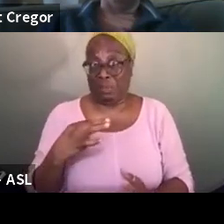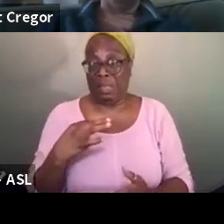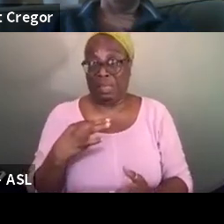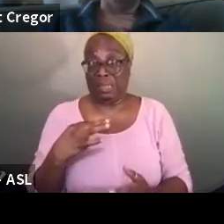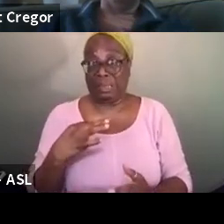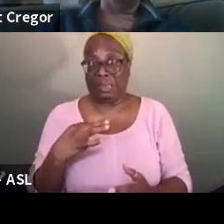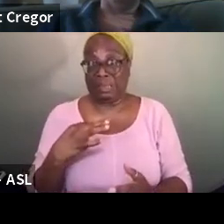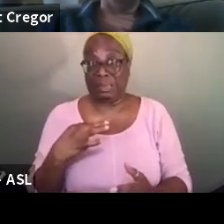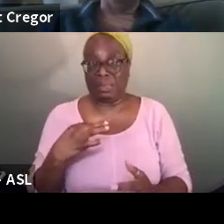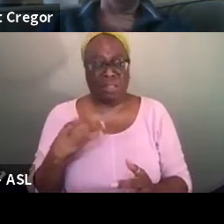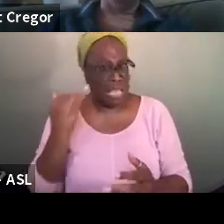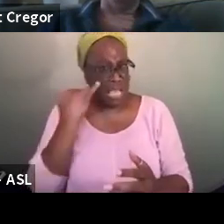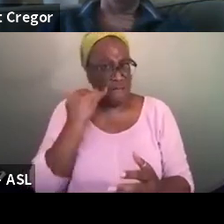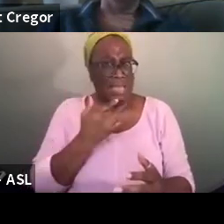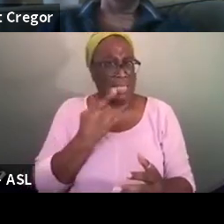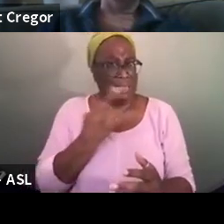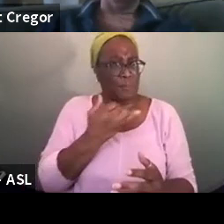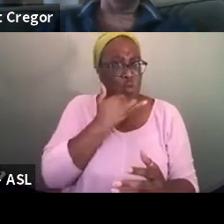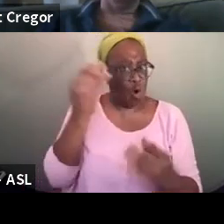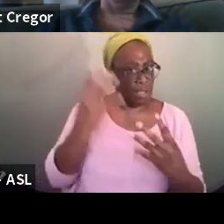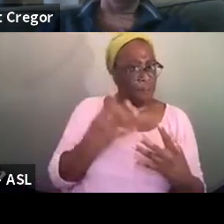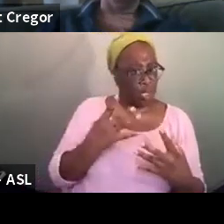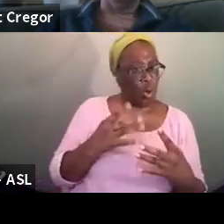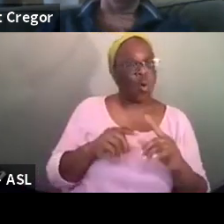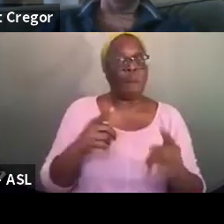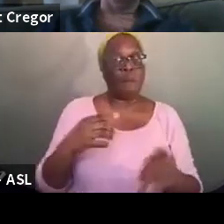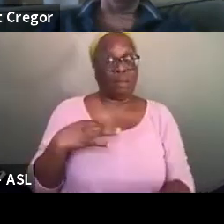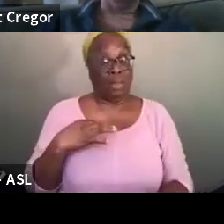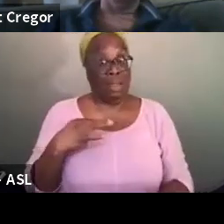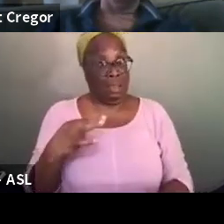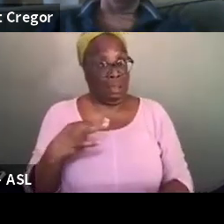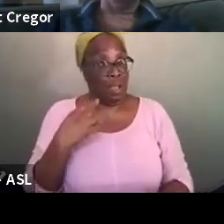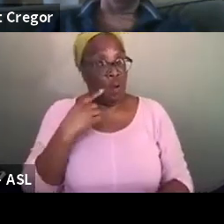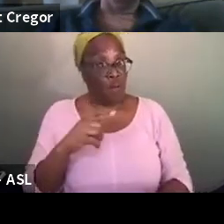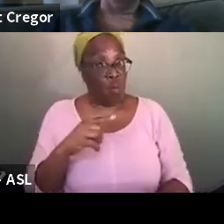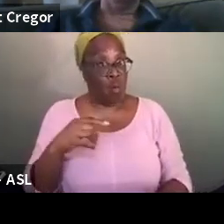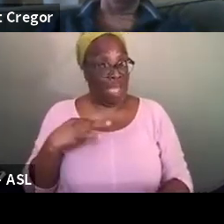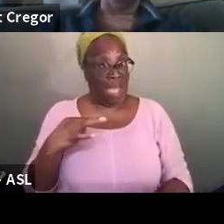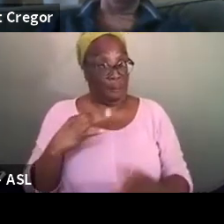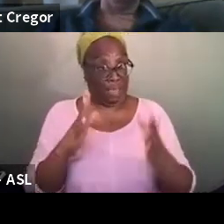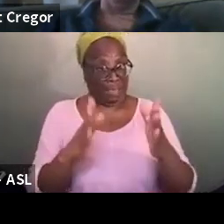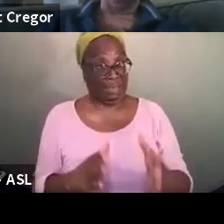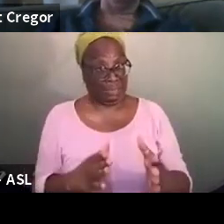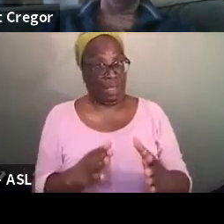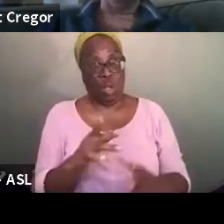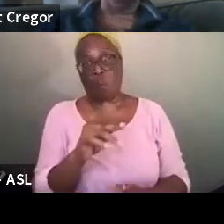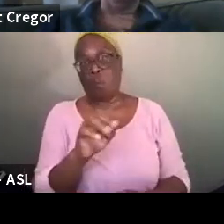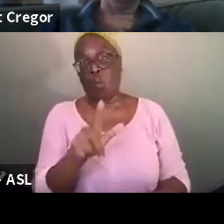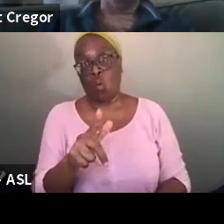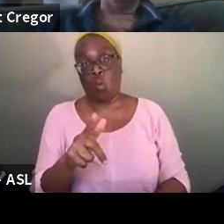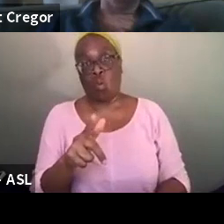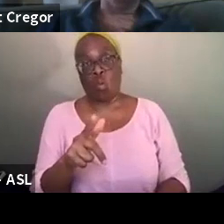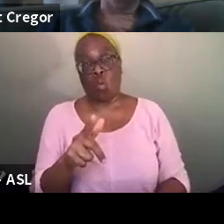need be. The eligibility for the applicant pool, my way of thinking,